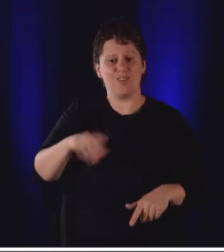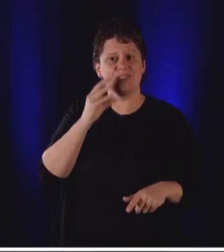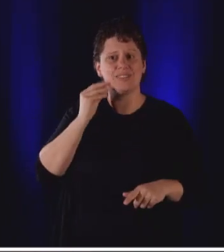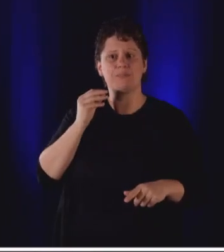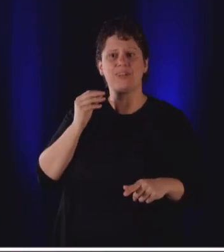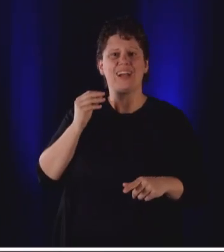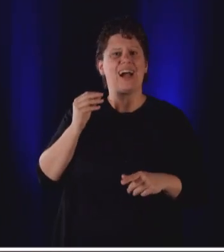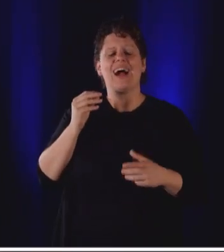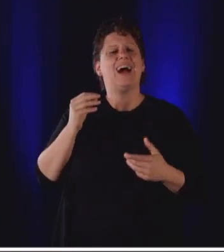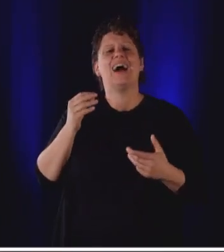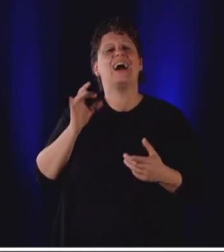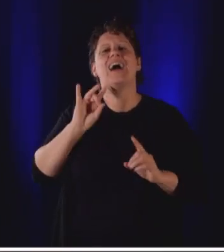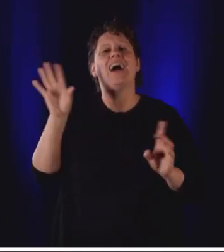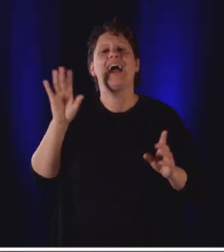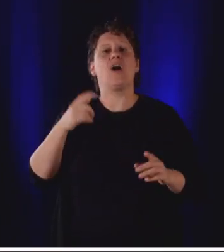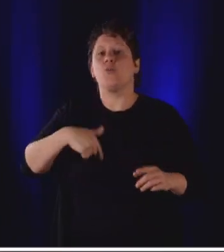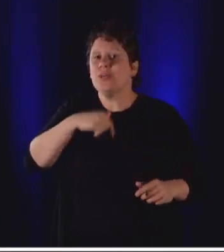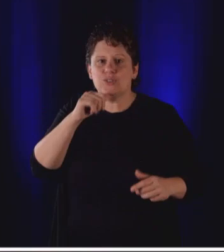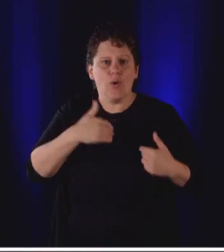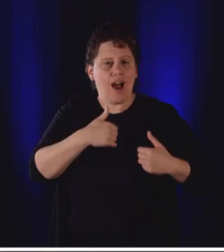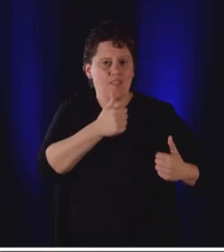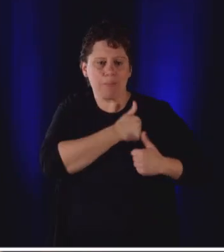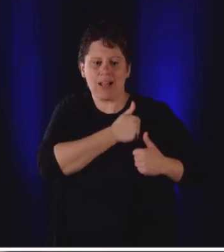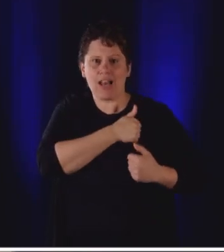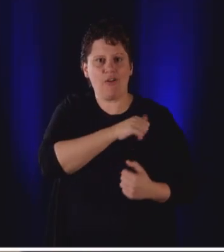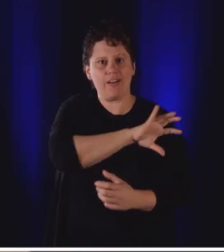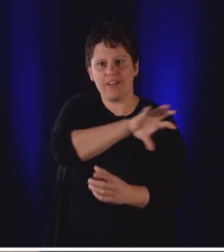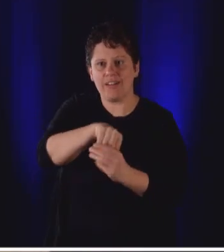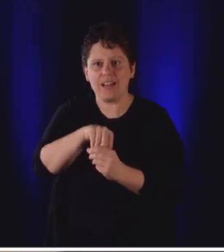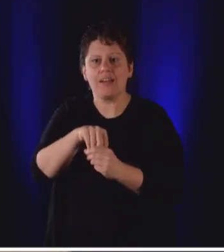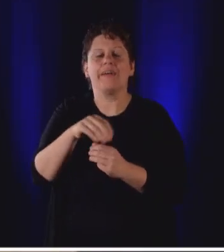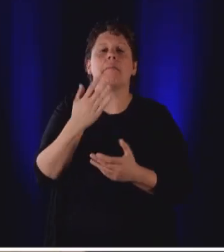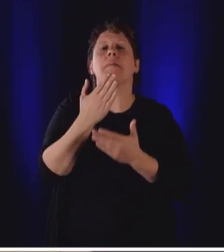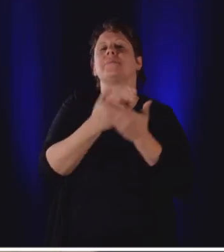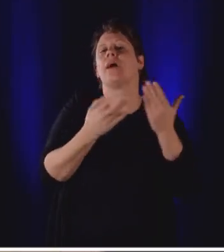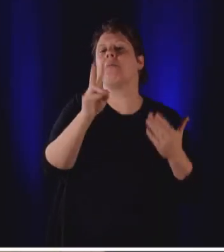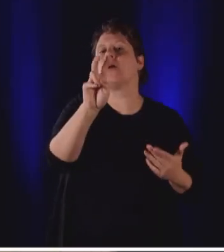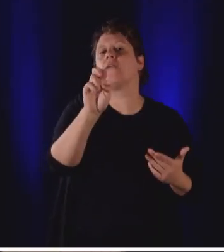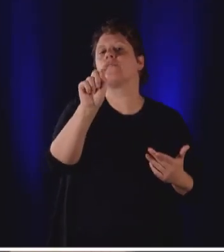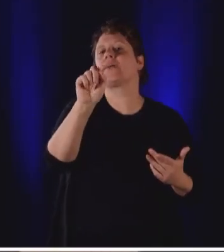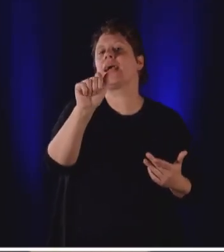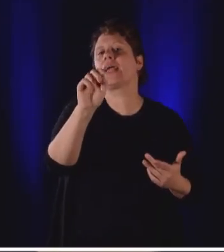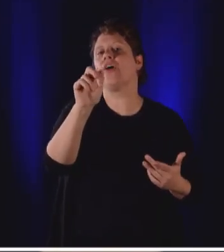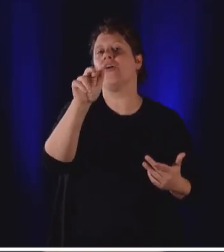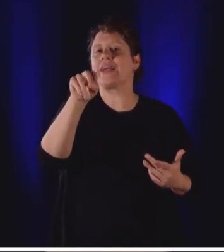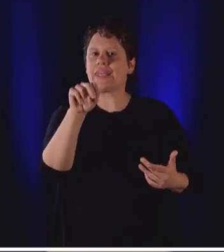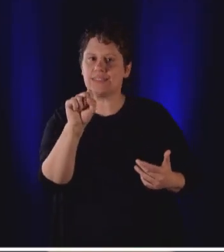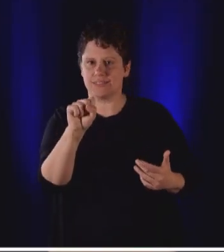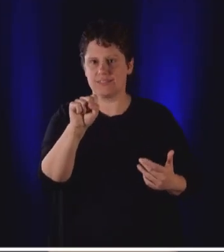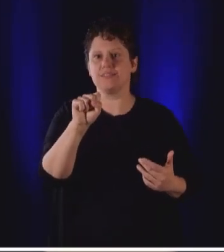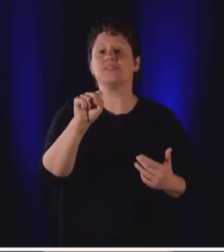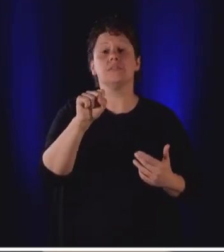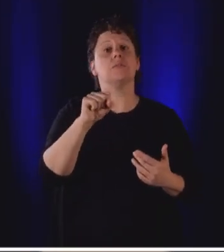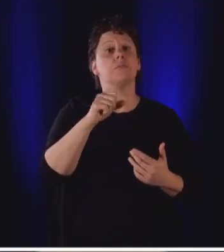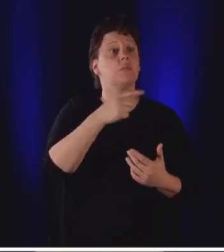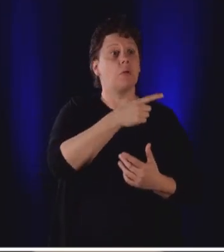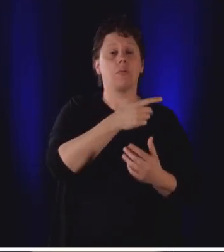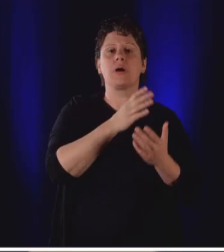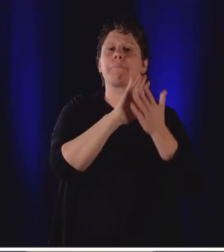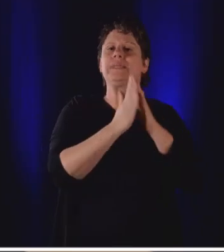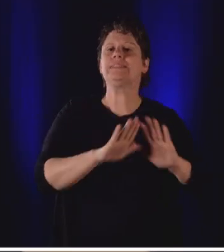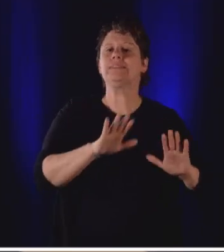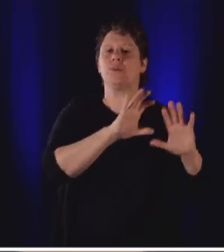have Veterans for Peace that keep us safe, but we don't have a lot of big, bad guys that protect us. A lot of the people that come out on the front lines with me, they're